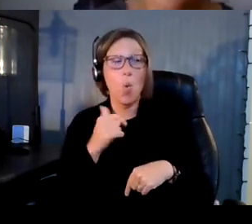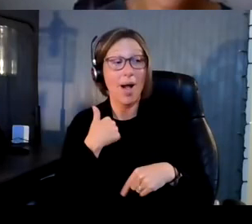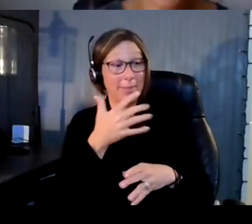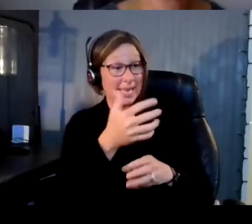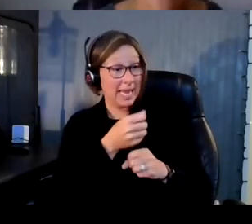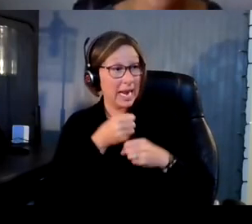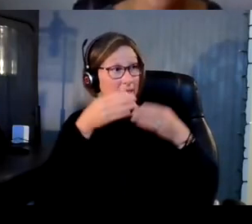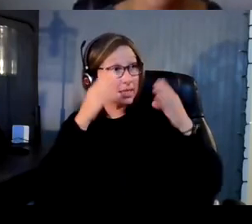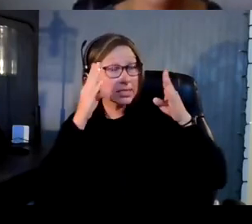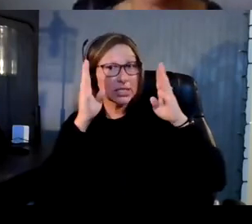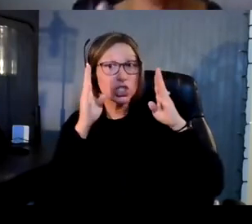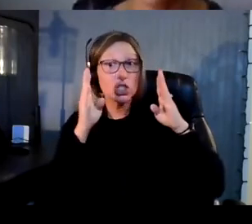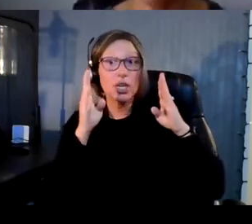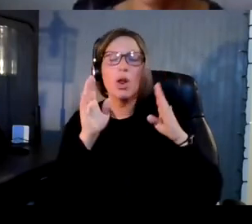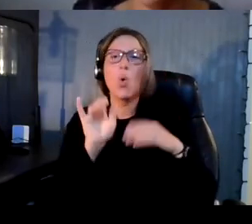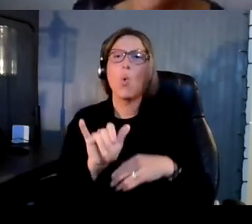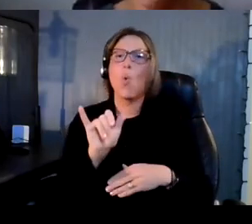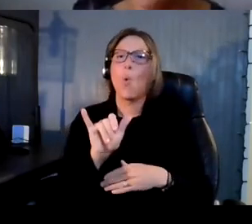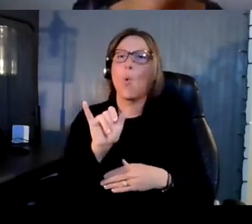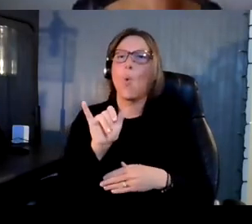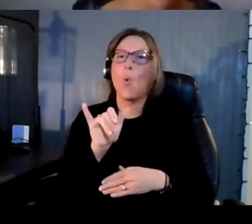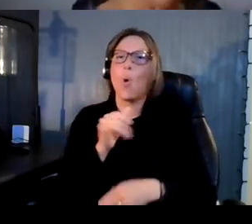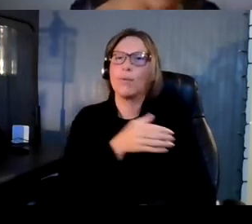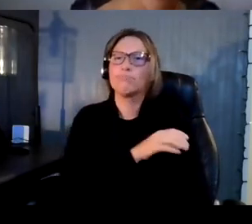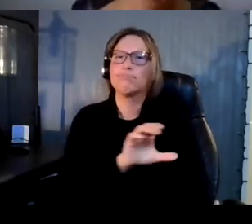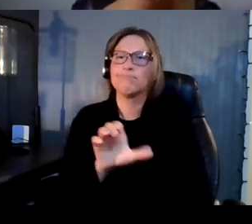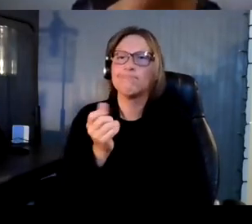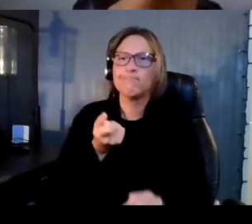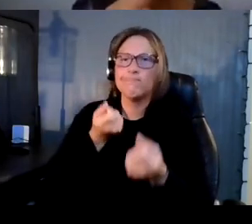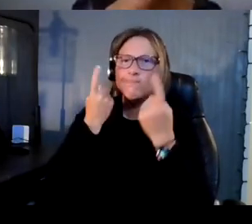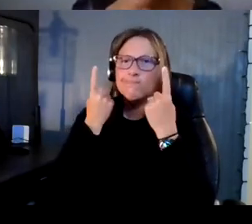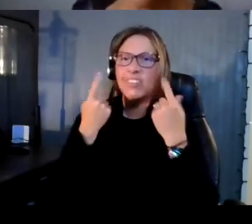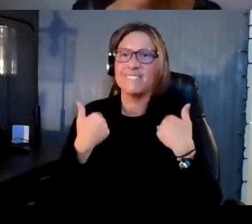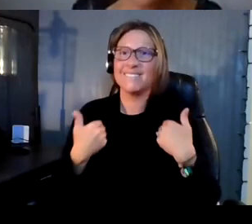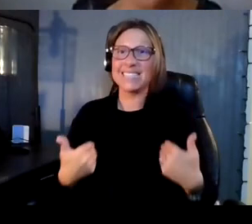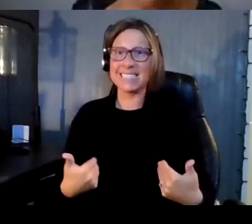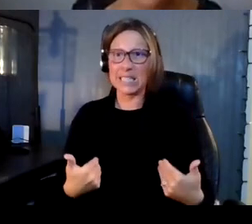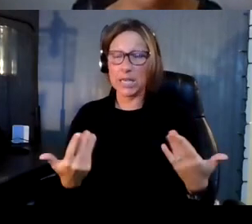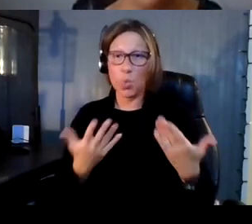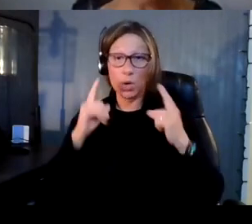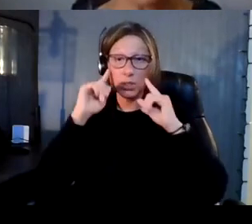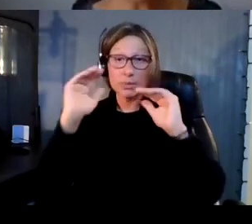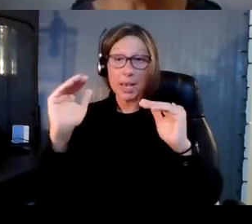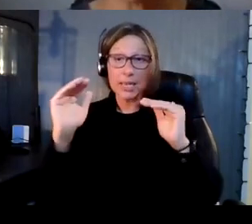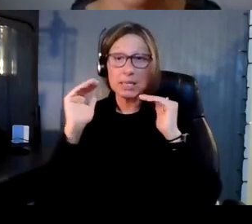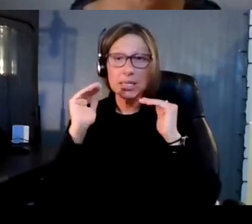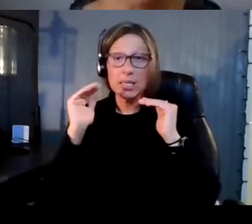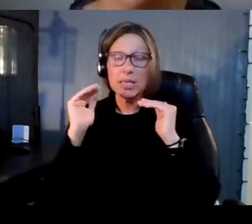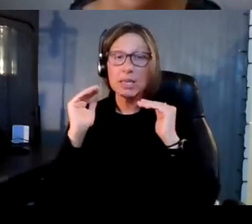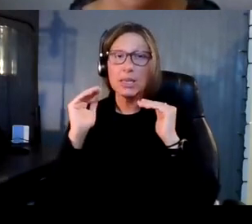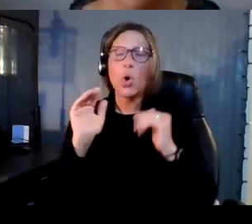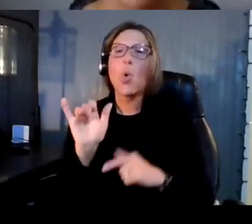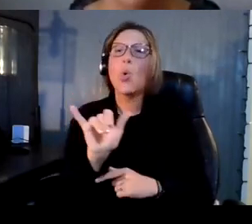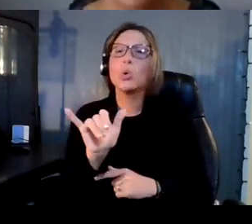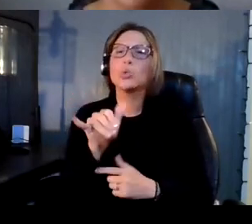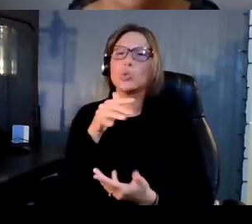it strengthens them to understand physically what's expected of them, plus